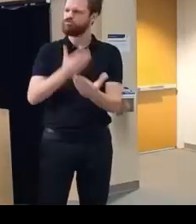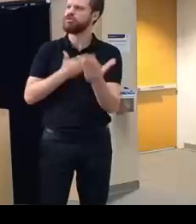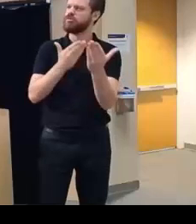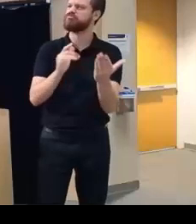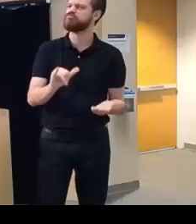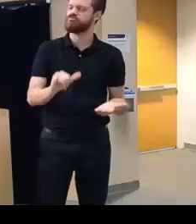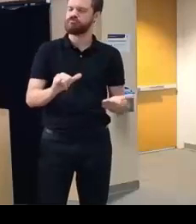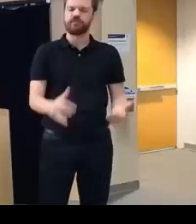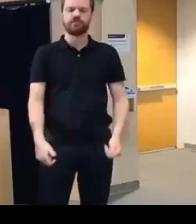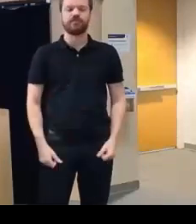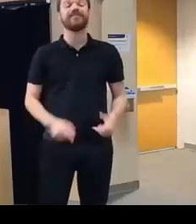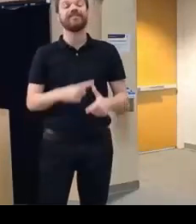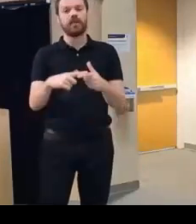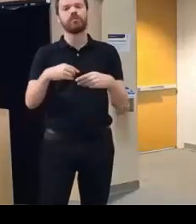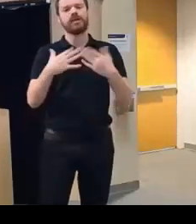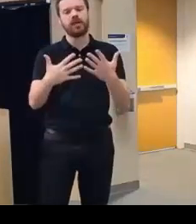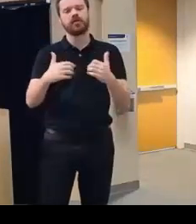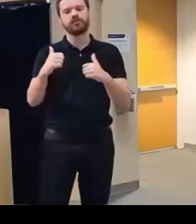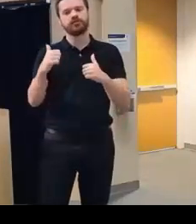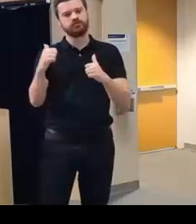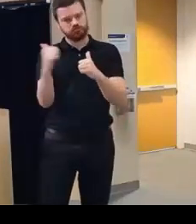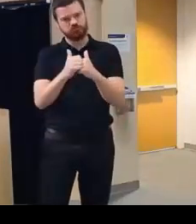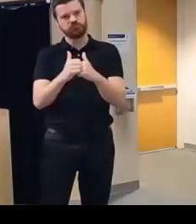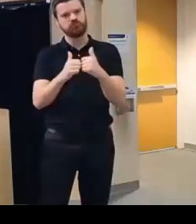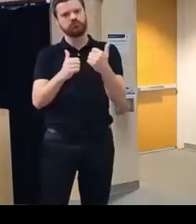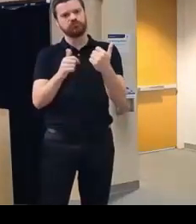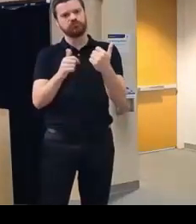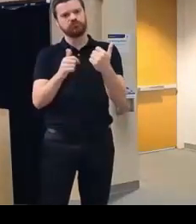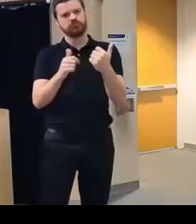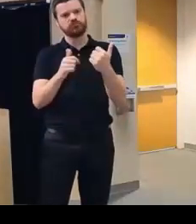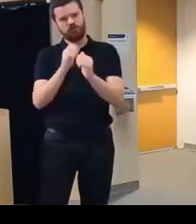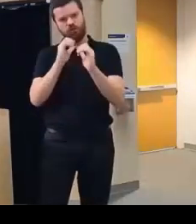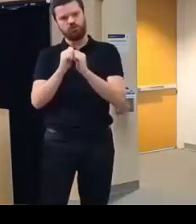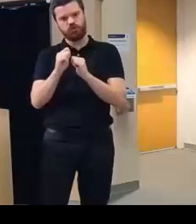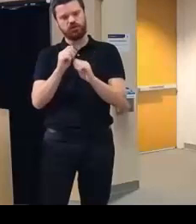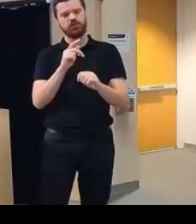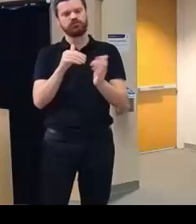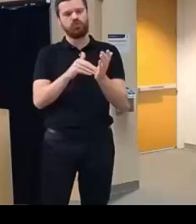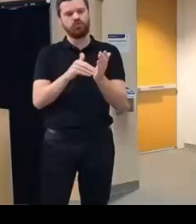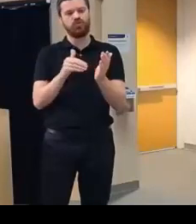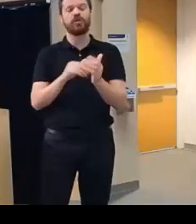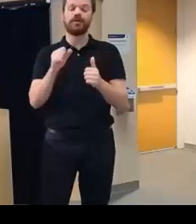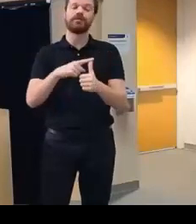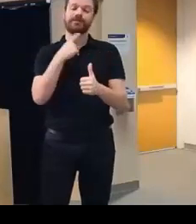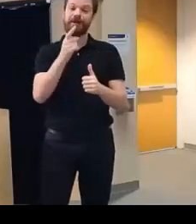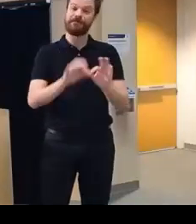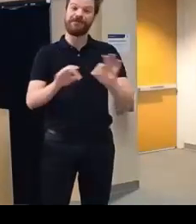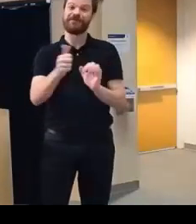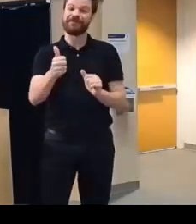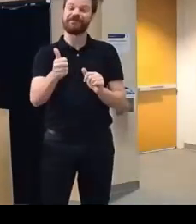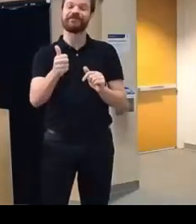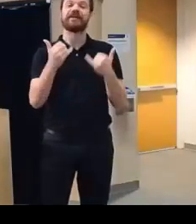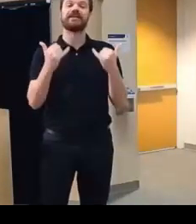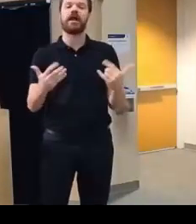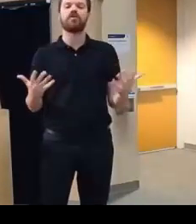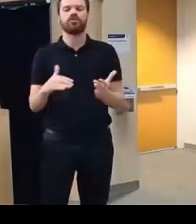then we also gave them really concrete tips for how to talk to their provider, because it's one thing to say this is important, but then what does the physician do about